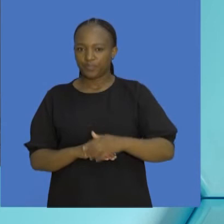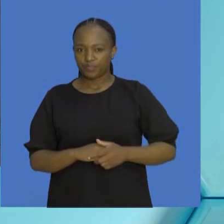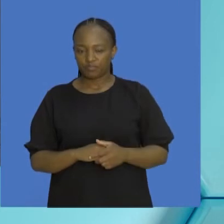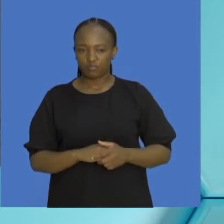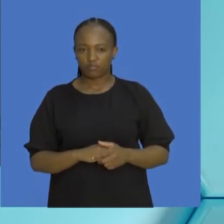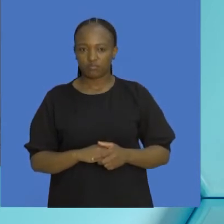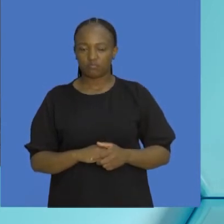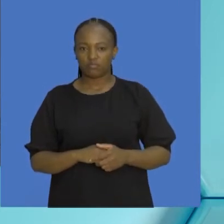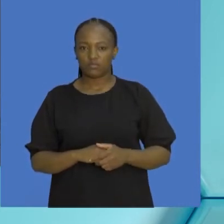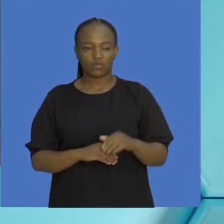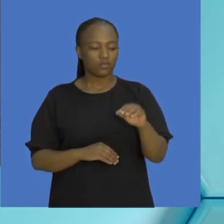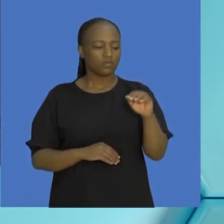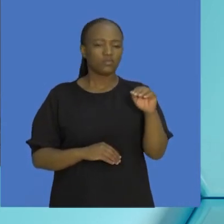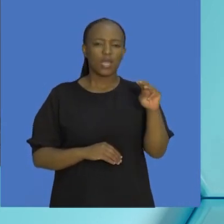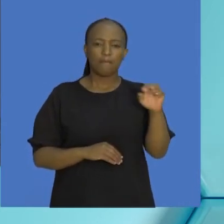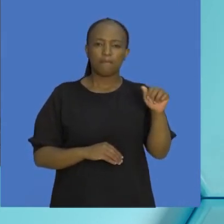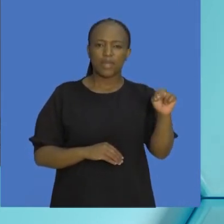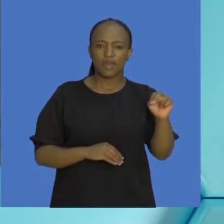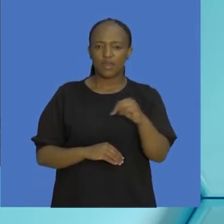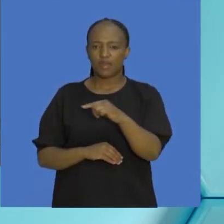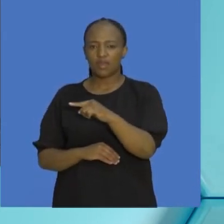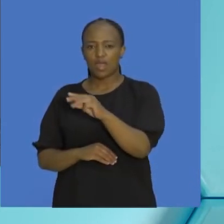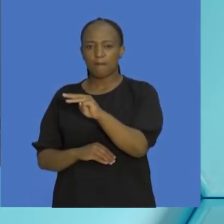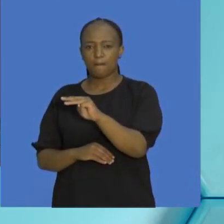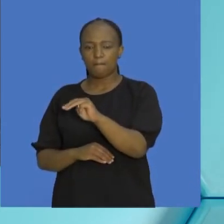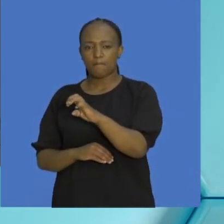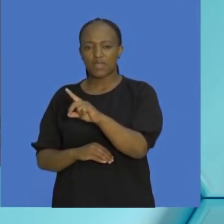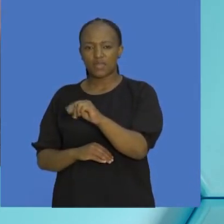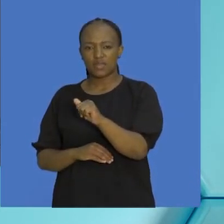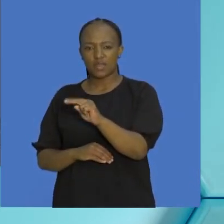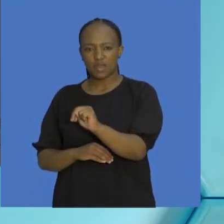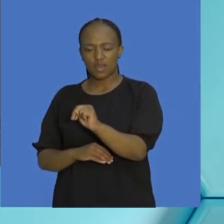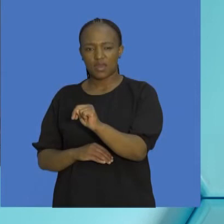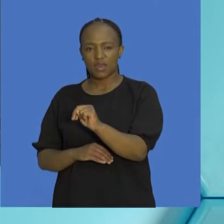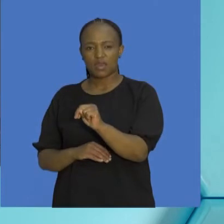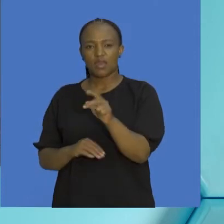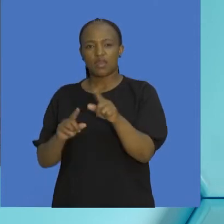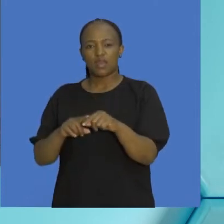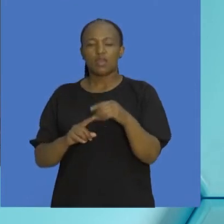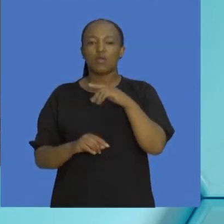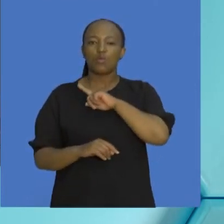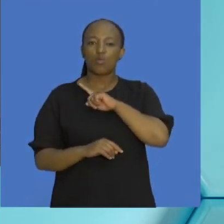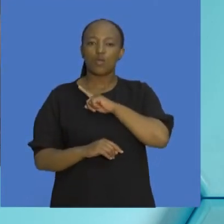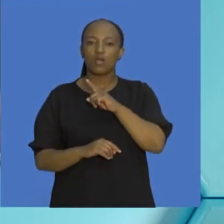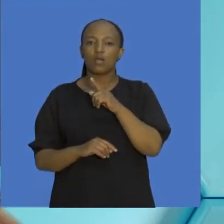Mean, median, is it the same thing? The median is actually if you take your data from the smallest to